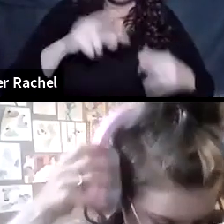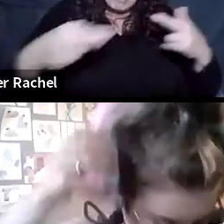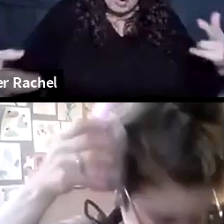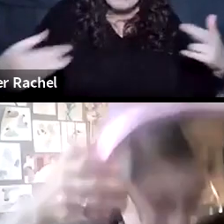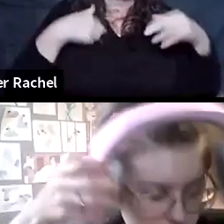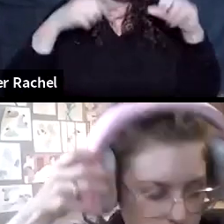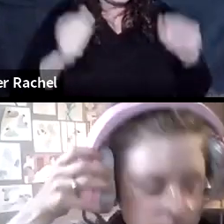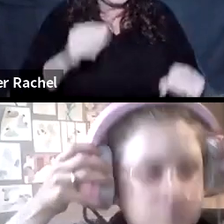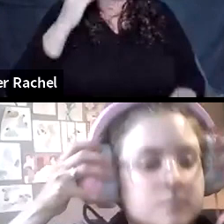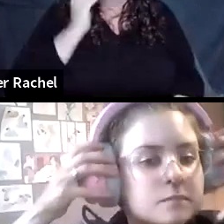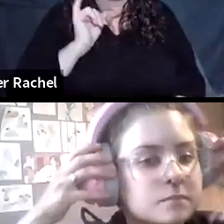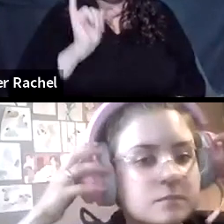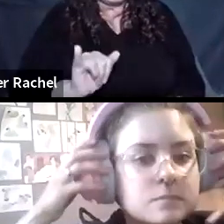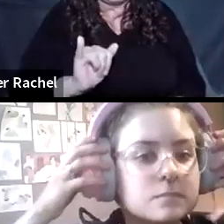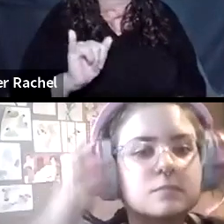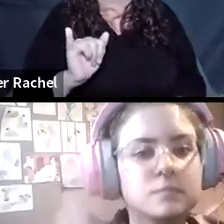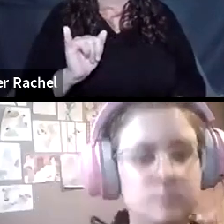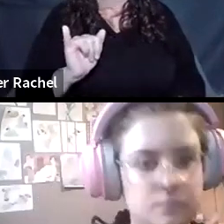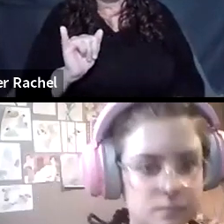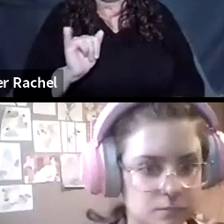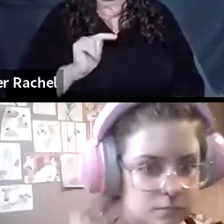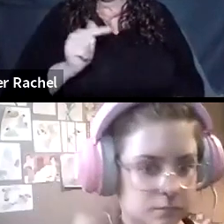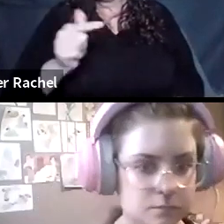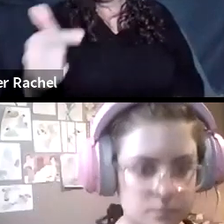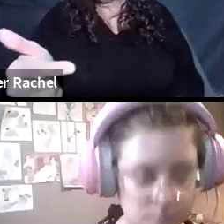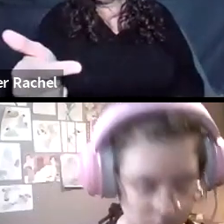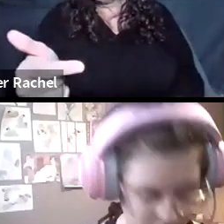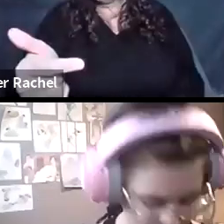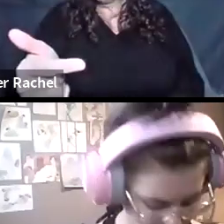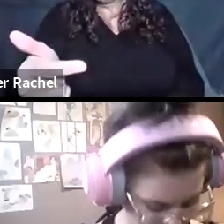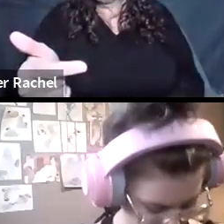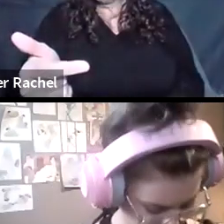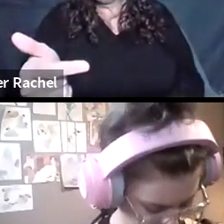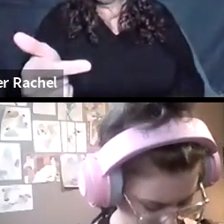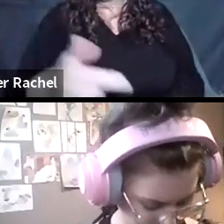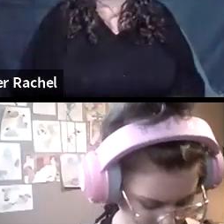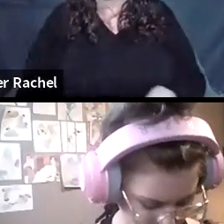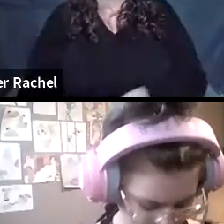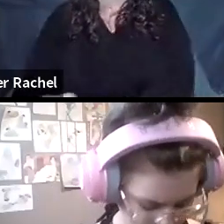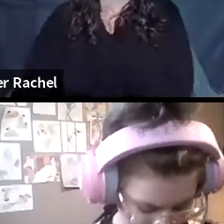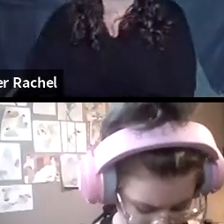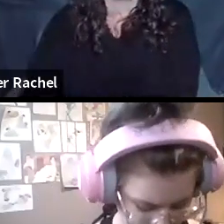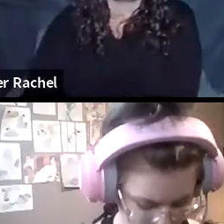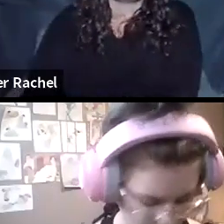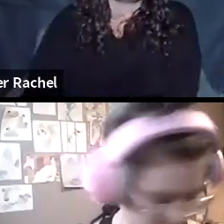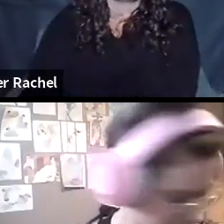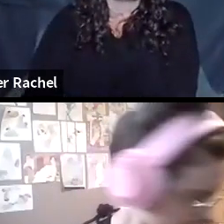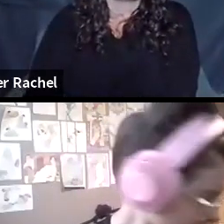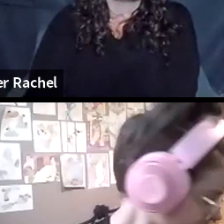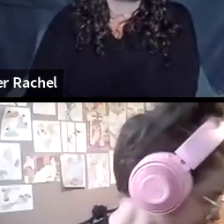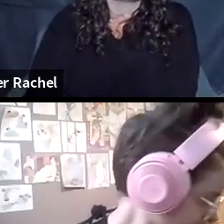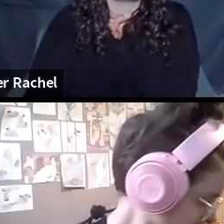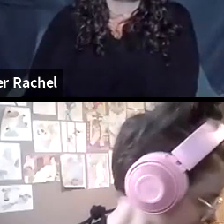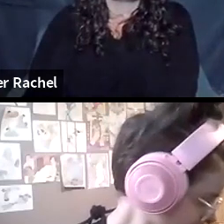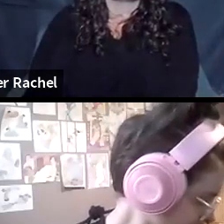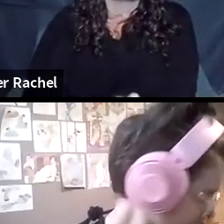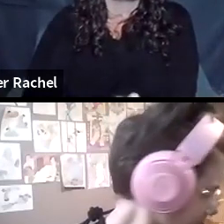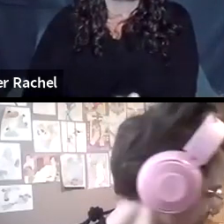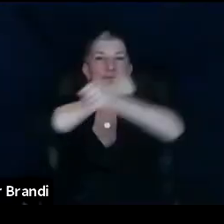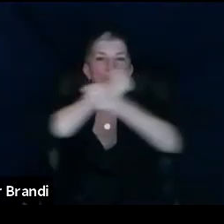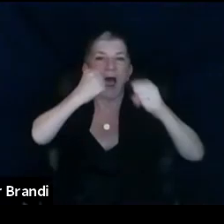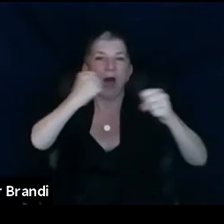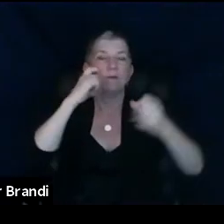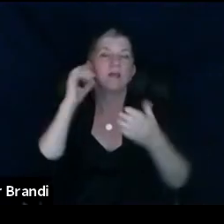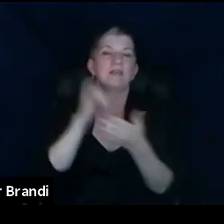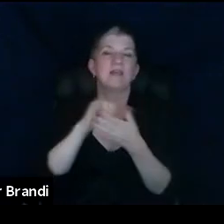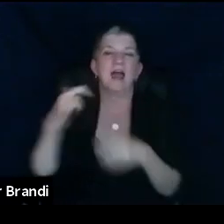that. The feedback that you get from being bound is also something that I